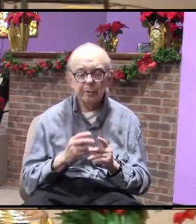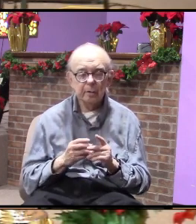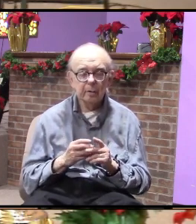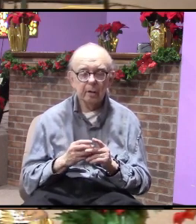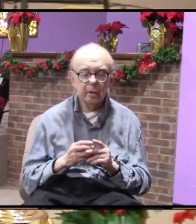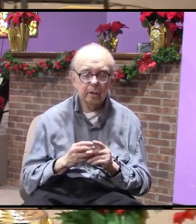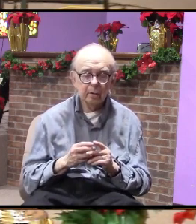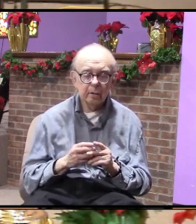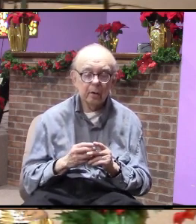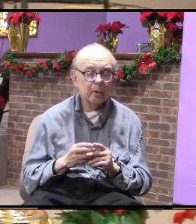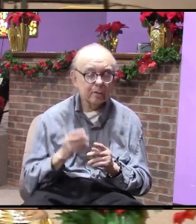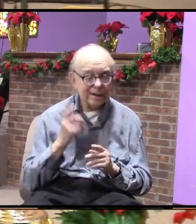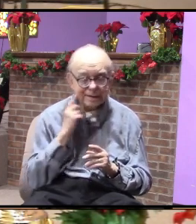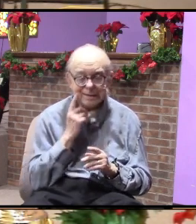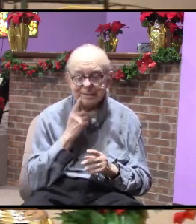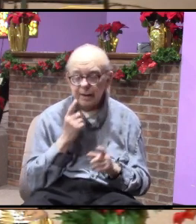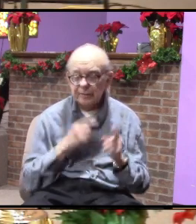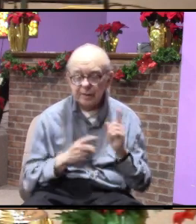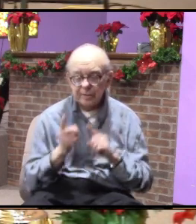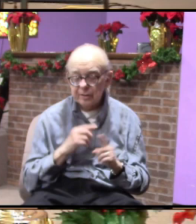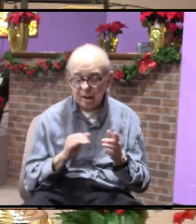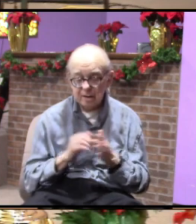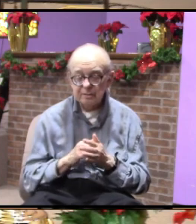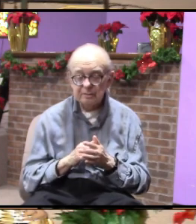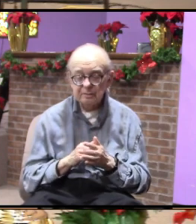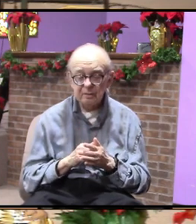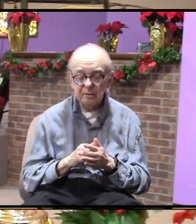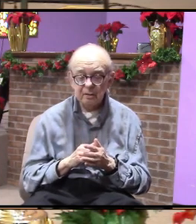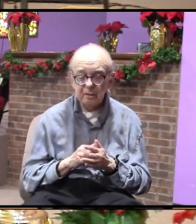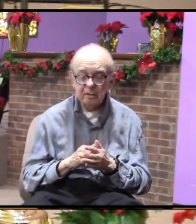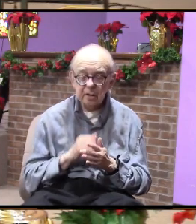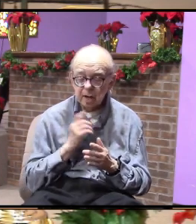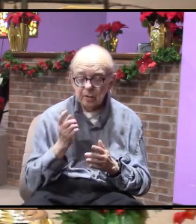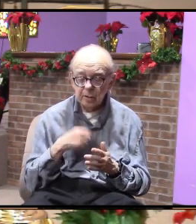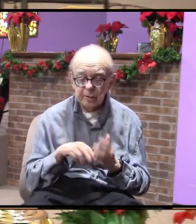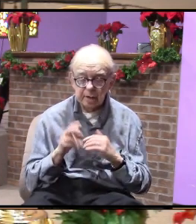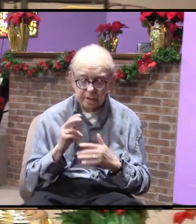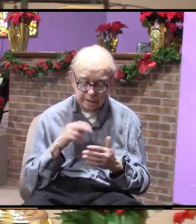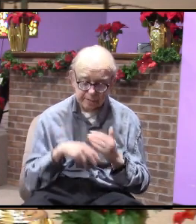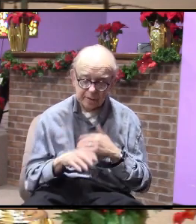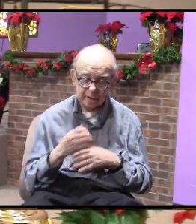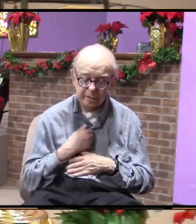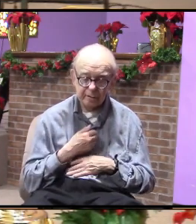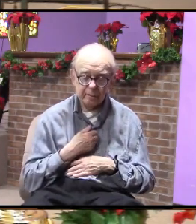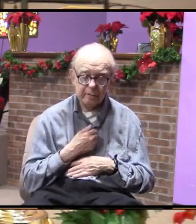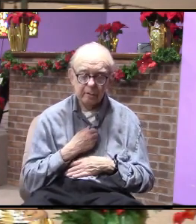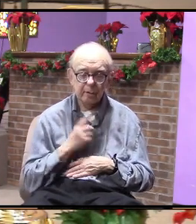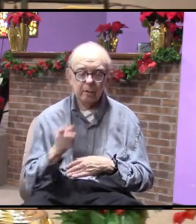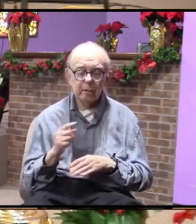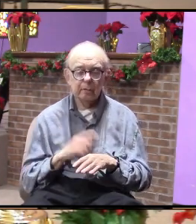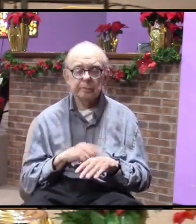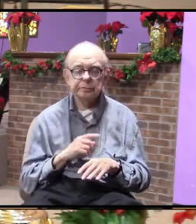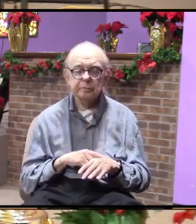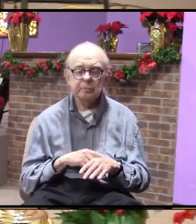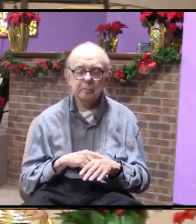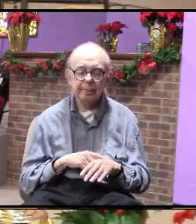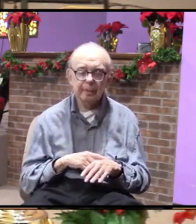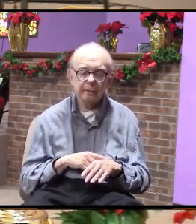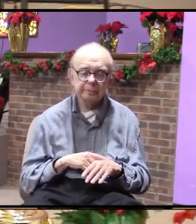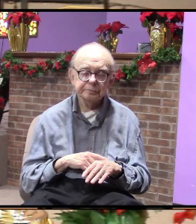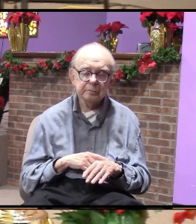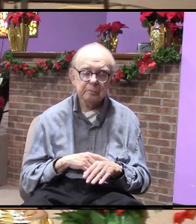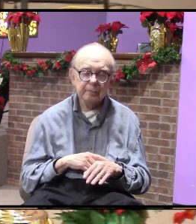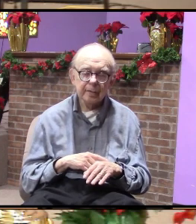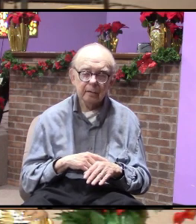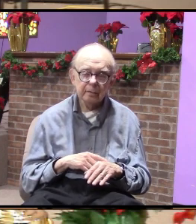Not just read it internally to yourself. There are times, and I